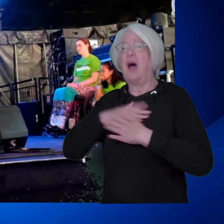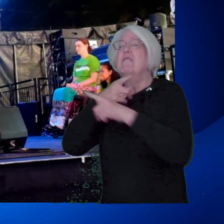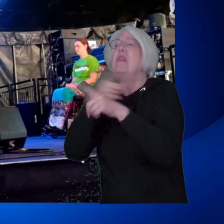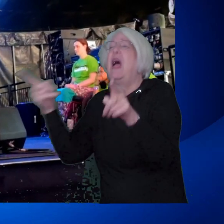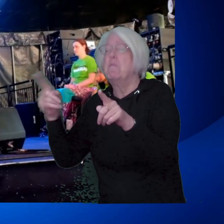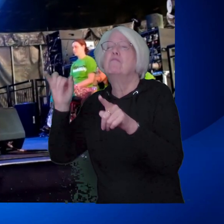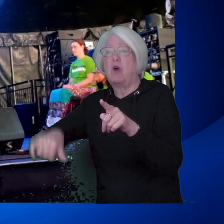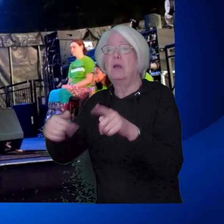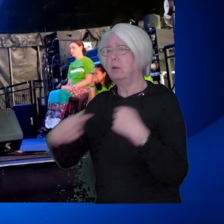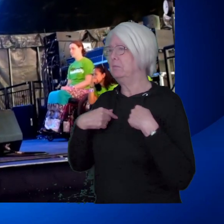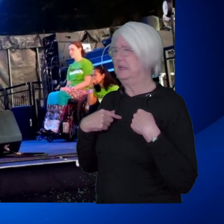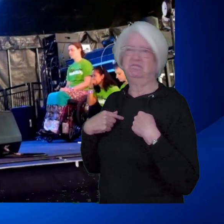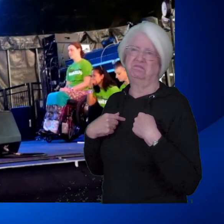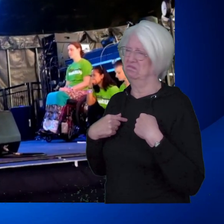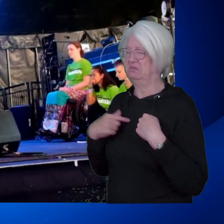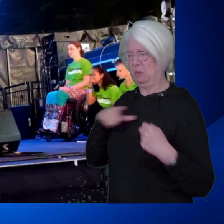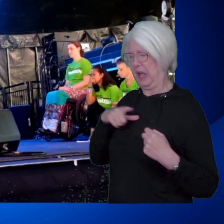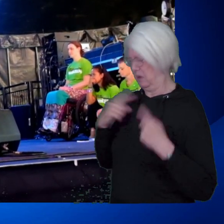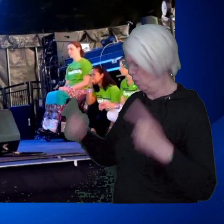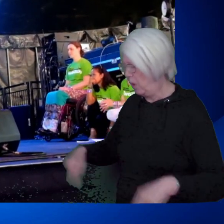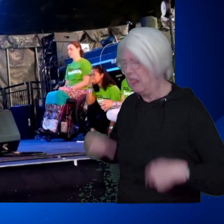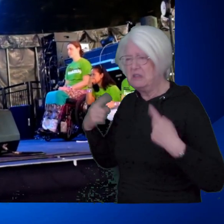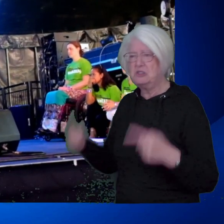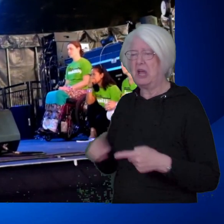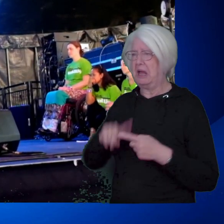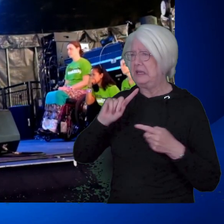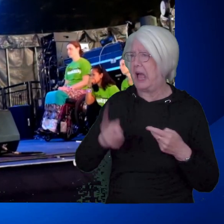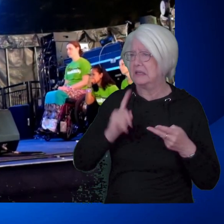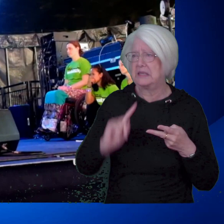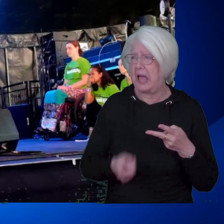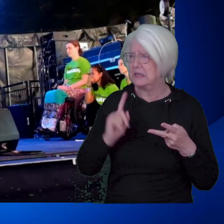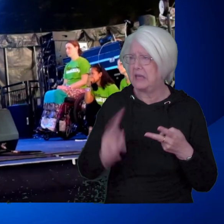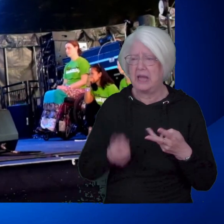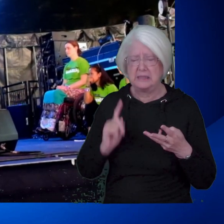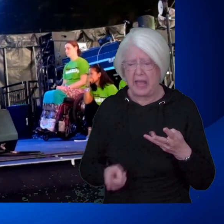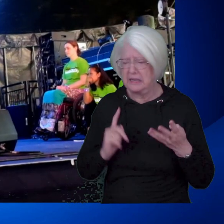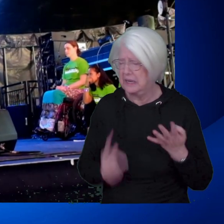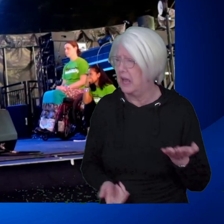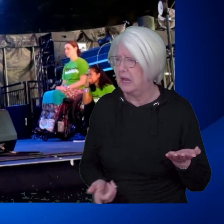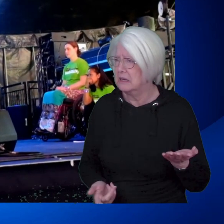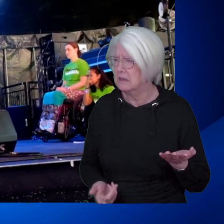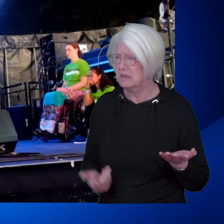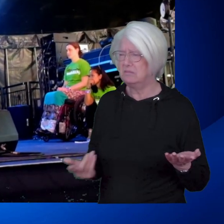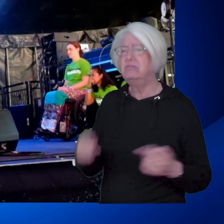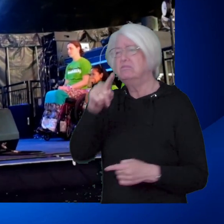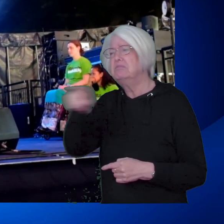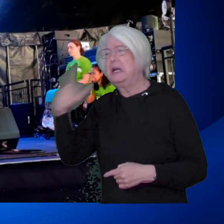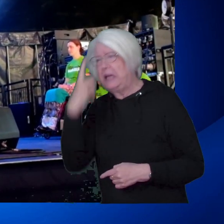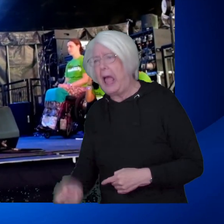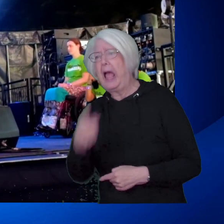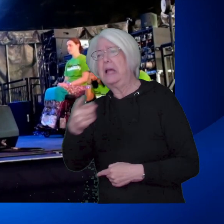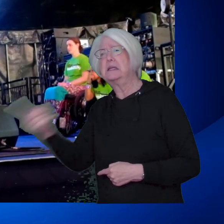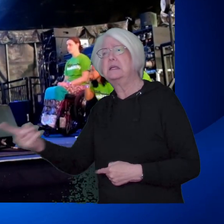people because I am in a wheelchair and because I can't do lots of the things that other people can